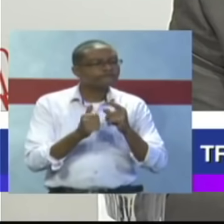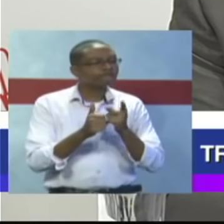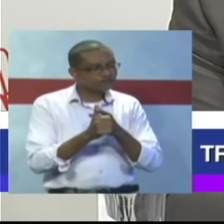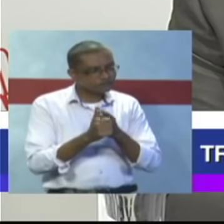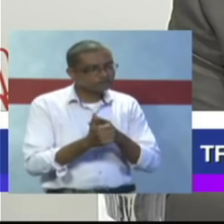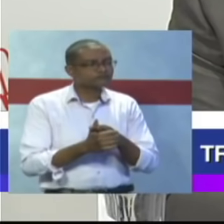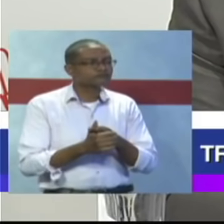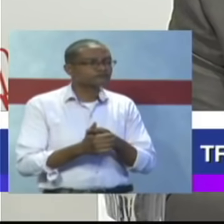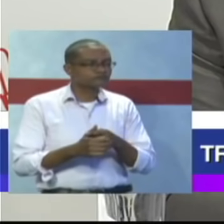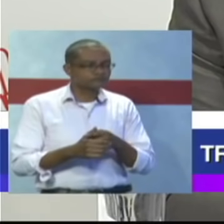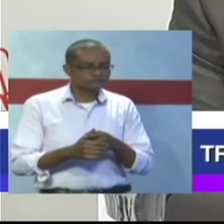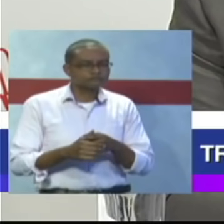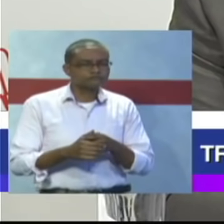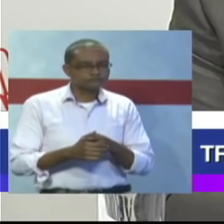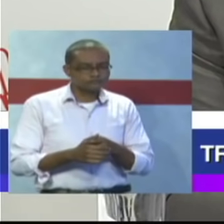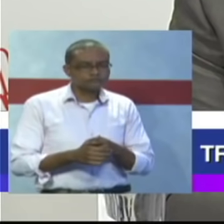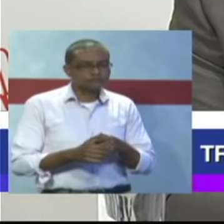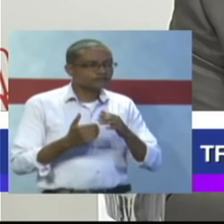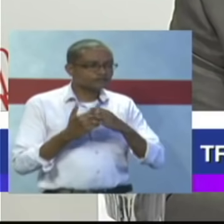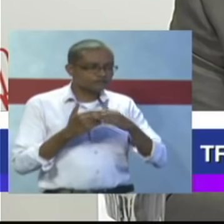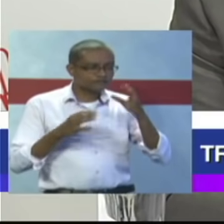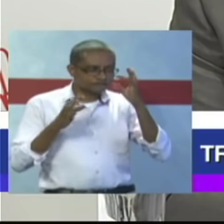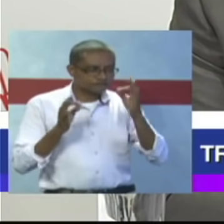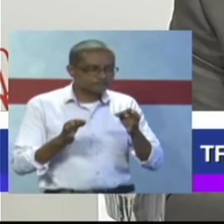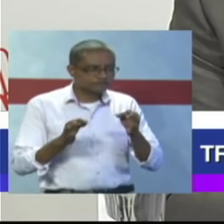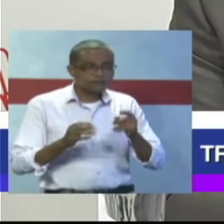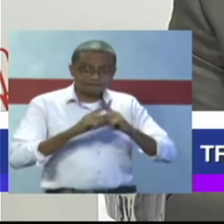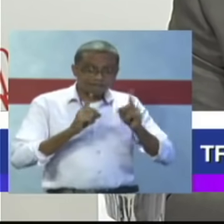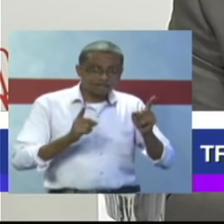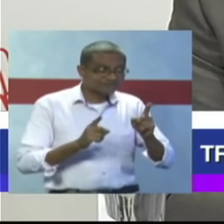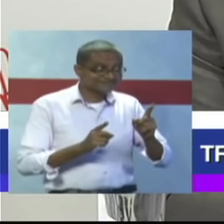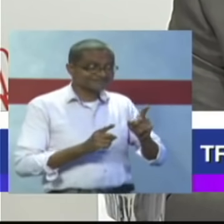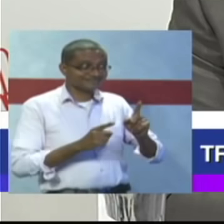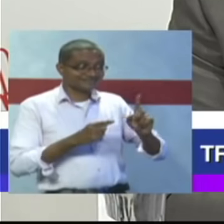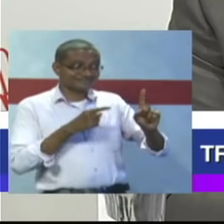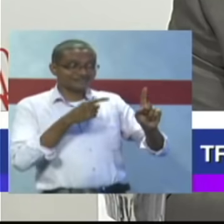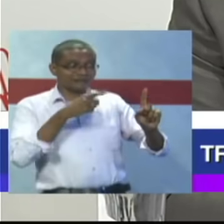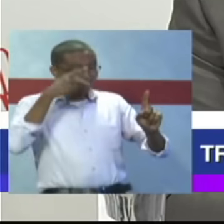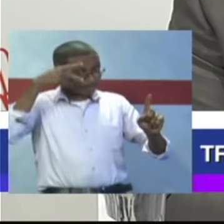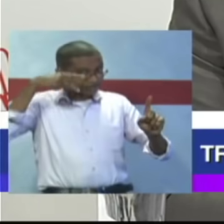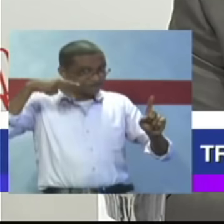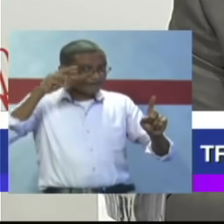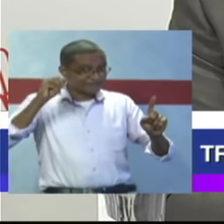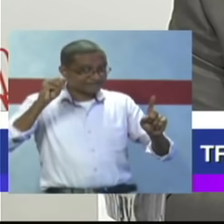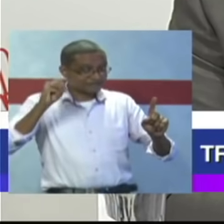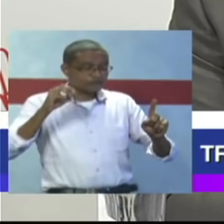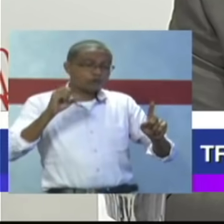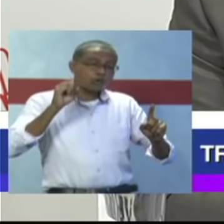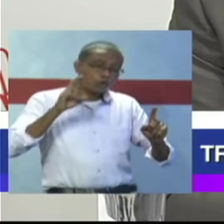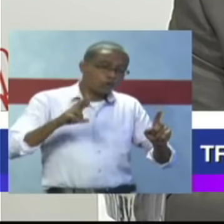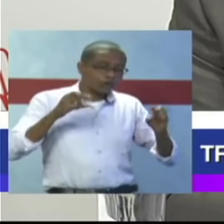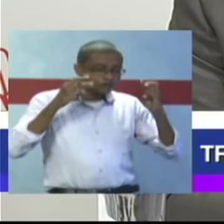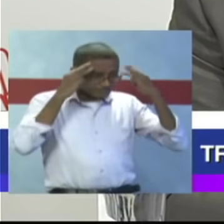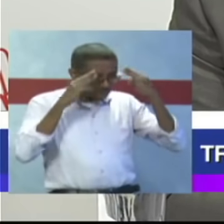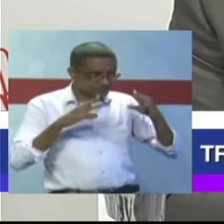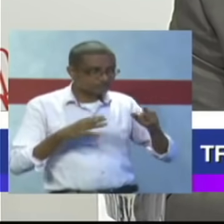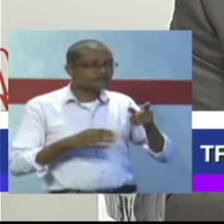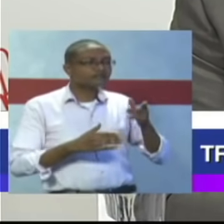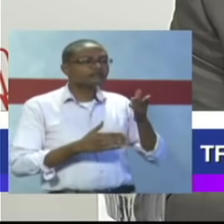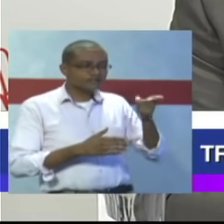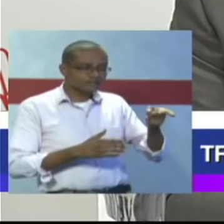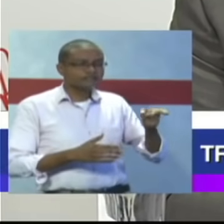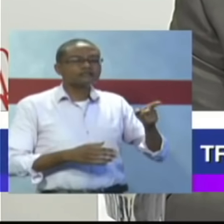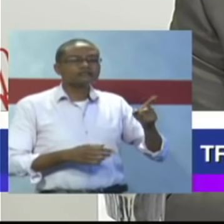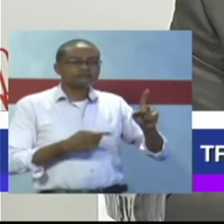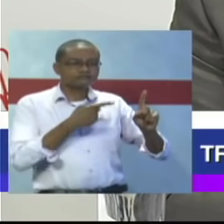on that would again be the domain of the minister or the prime minister to recommend and to make